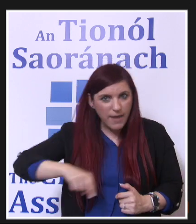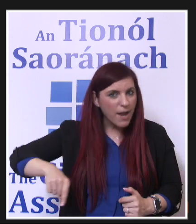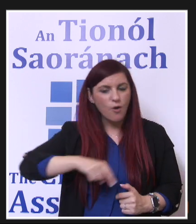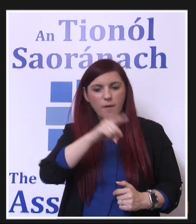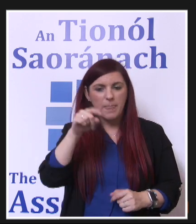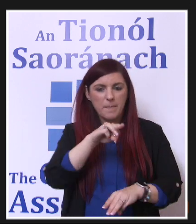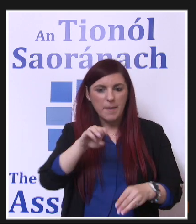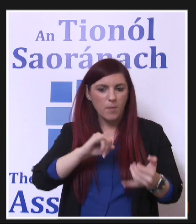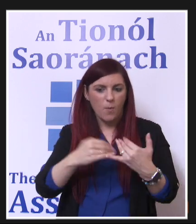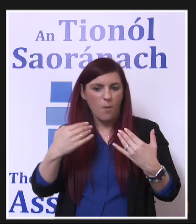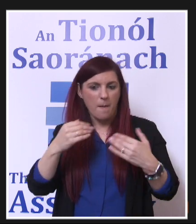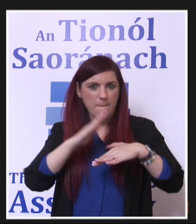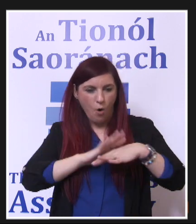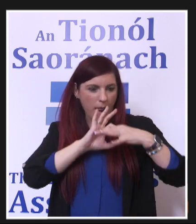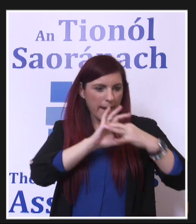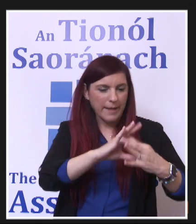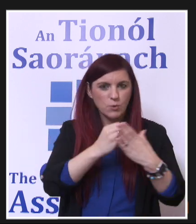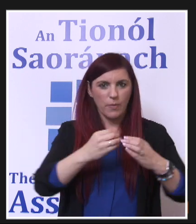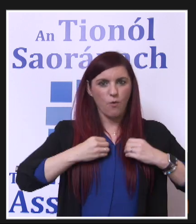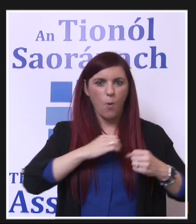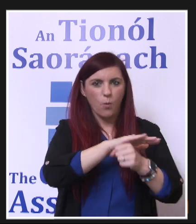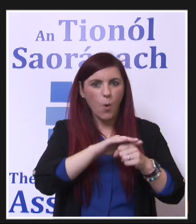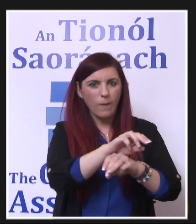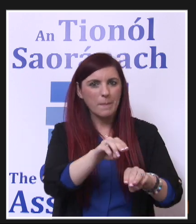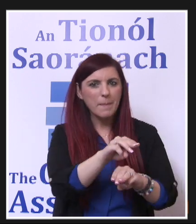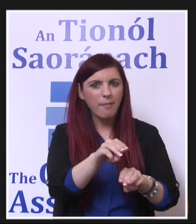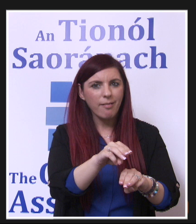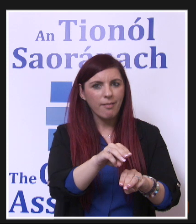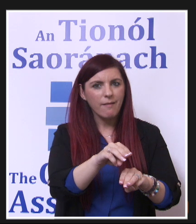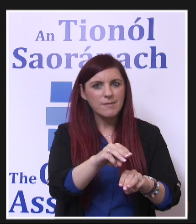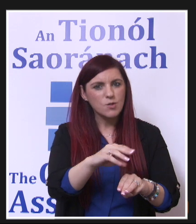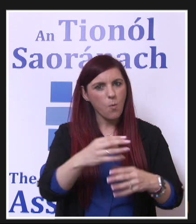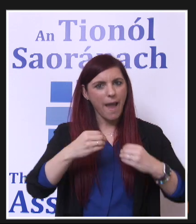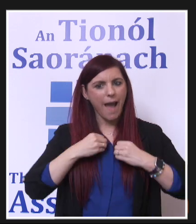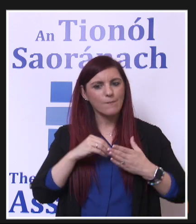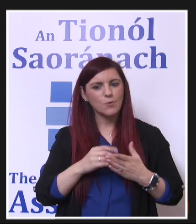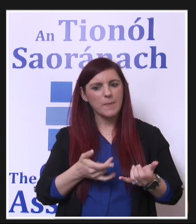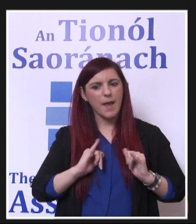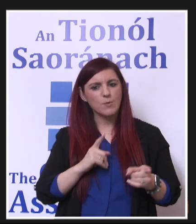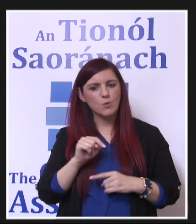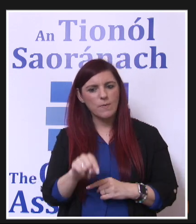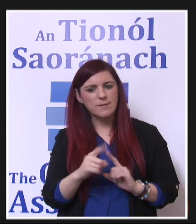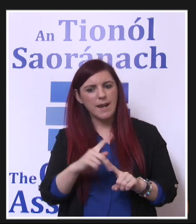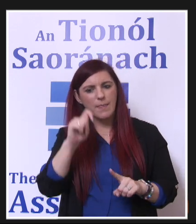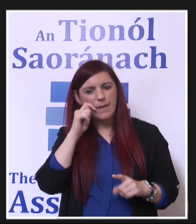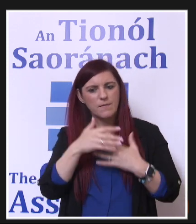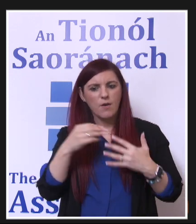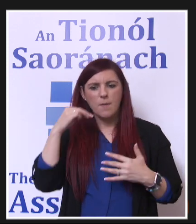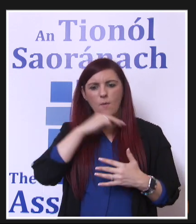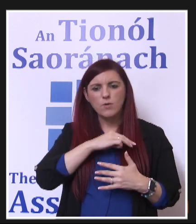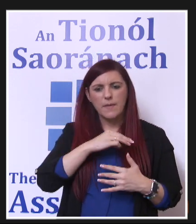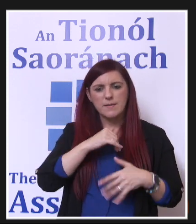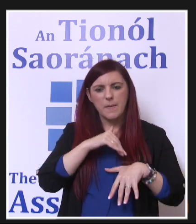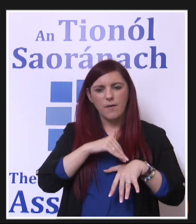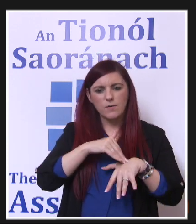are implementing the policy in a local way, you know. And we try to more and more, and this is a big consequences,